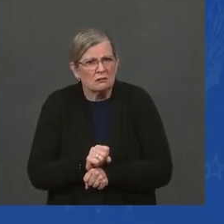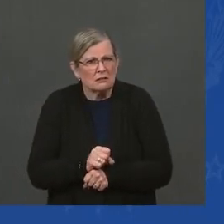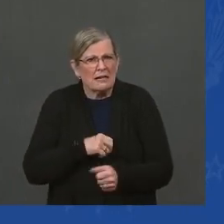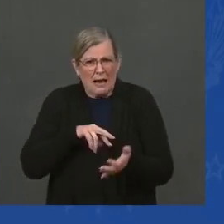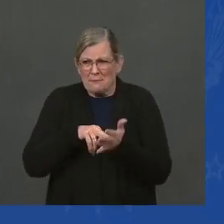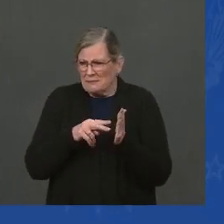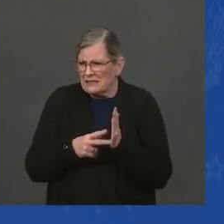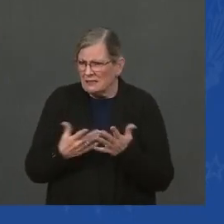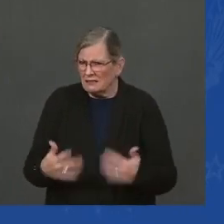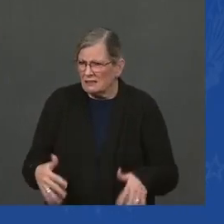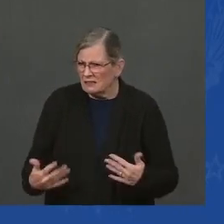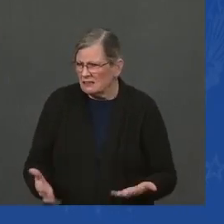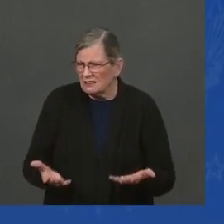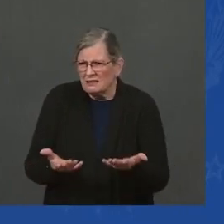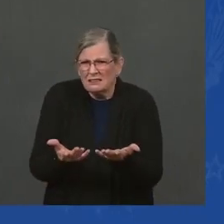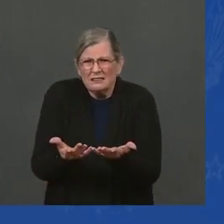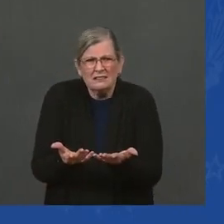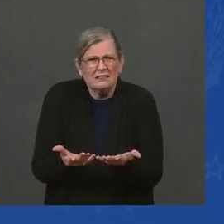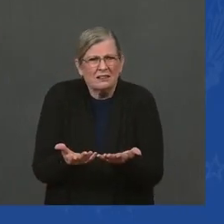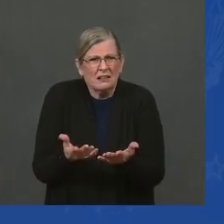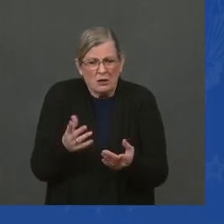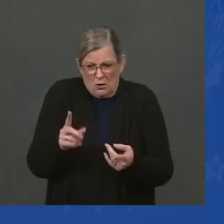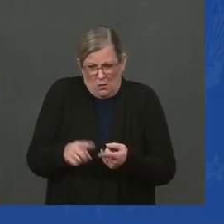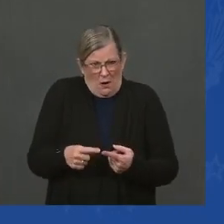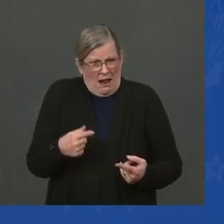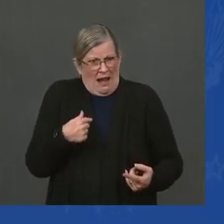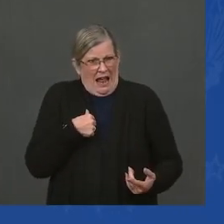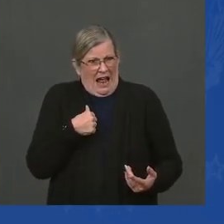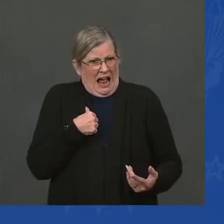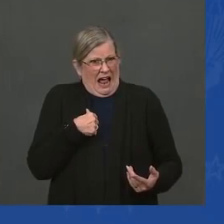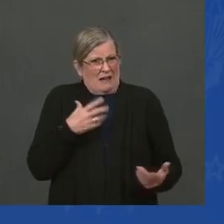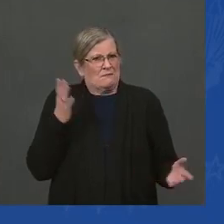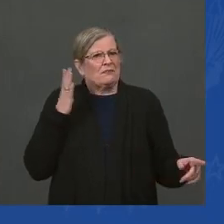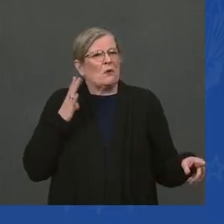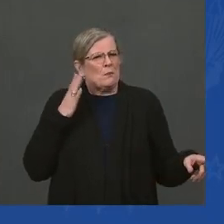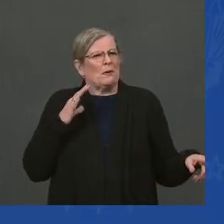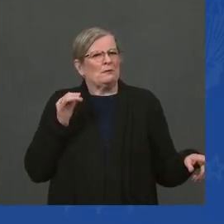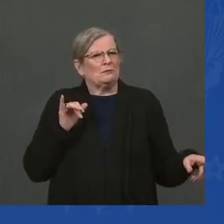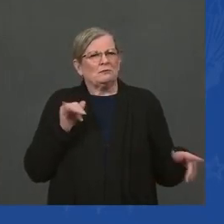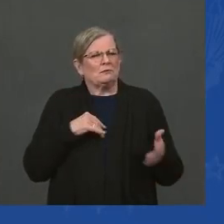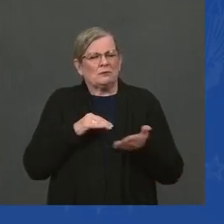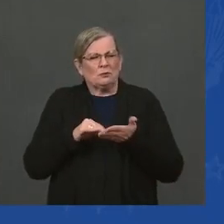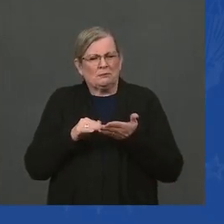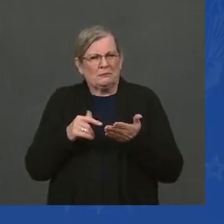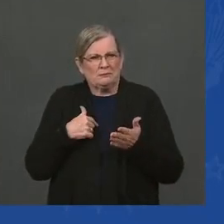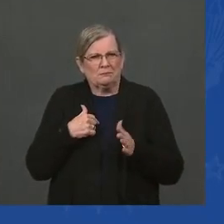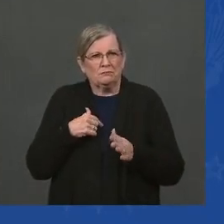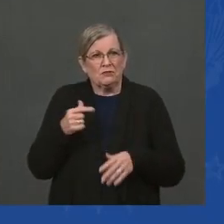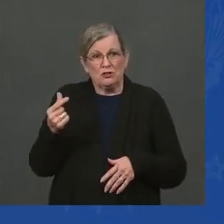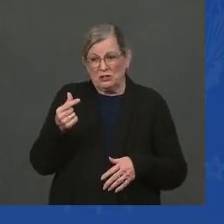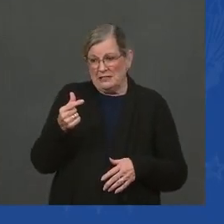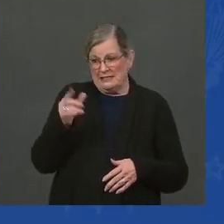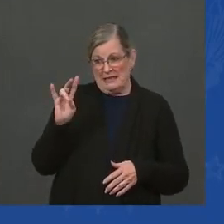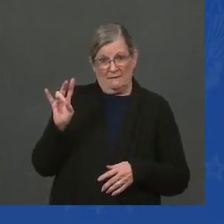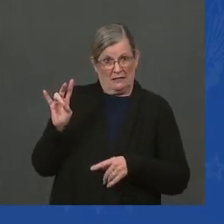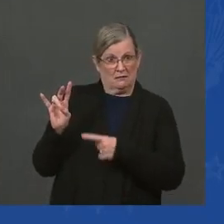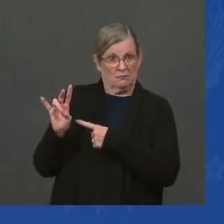when I said at COP7, at the G7, that America was